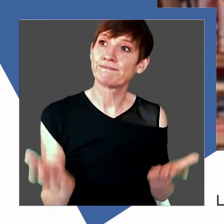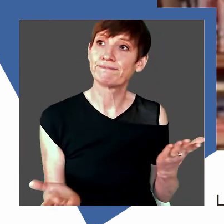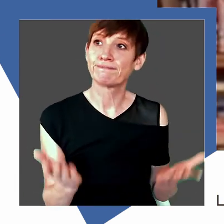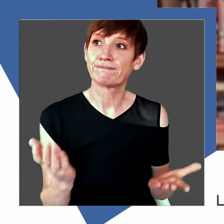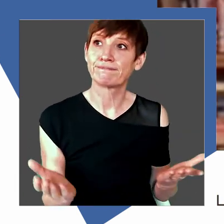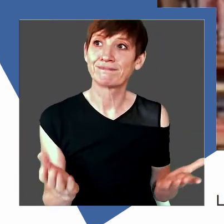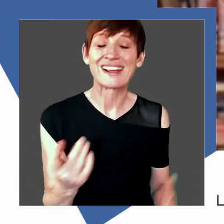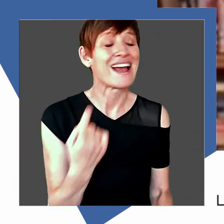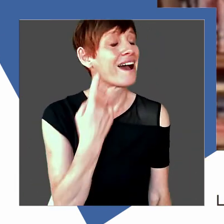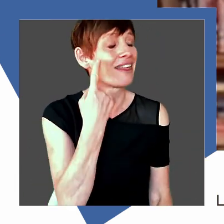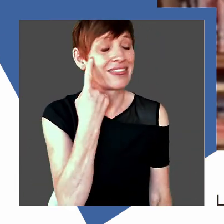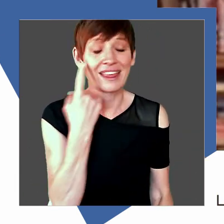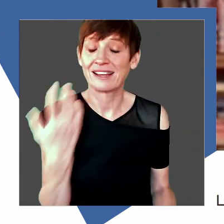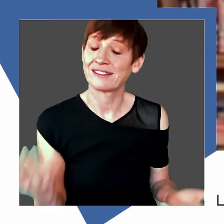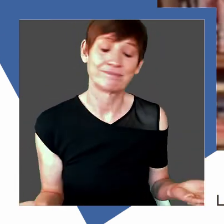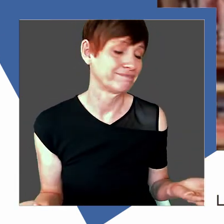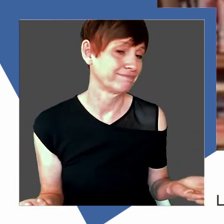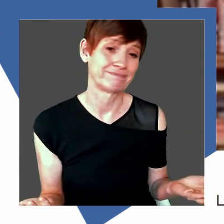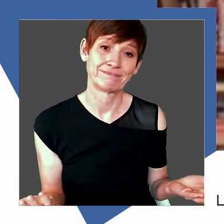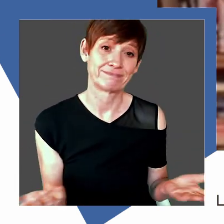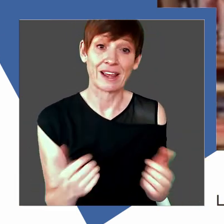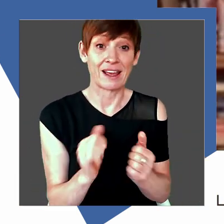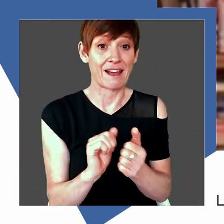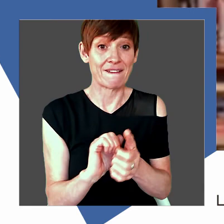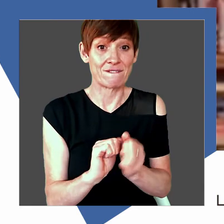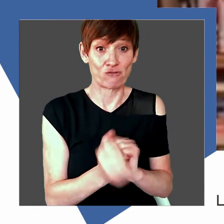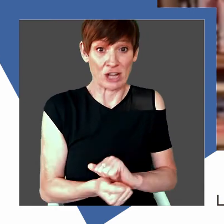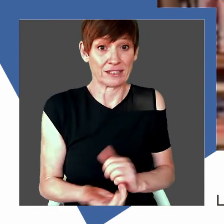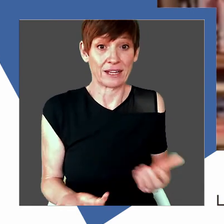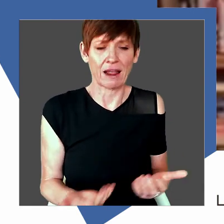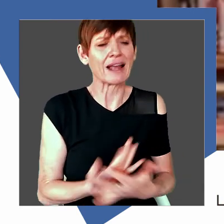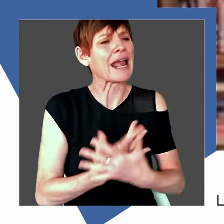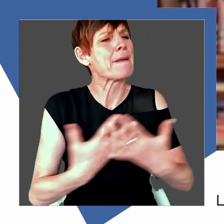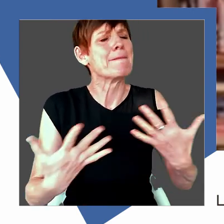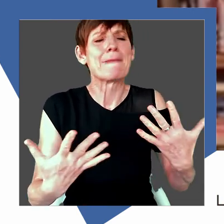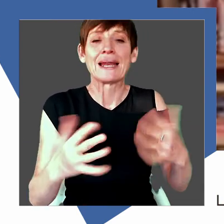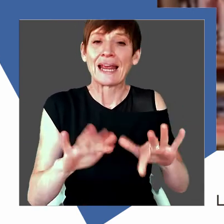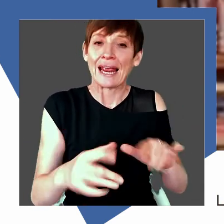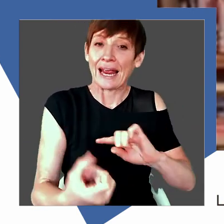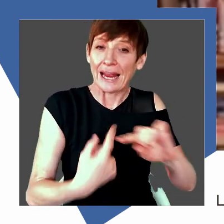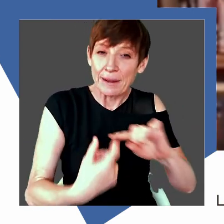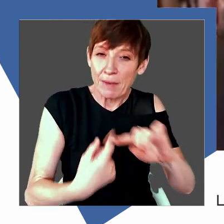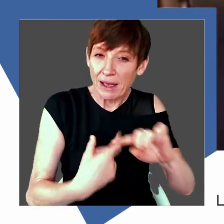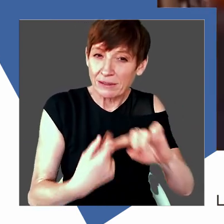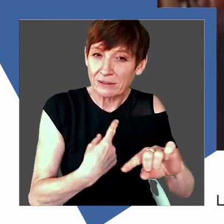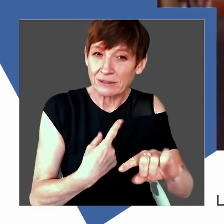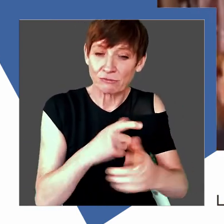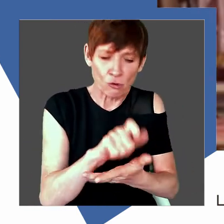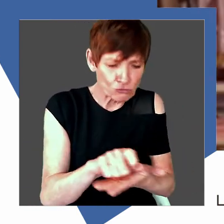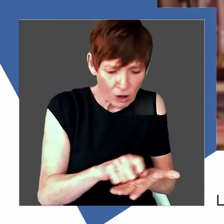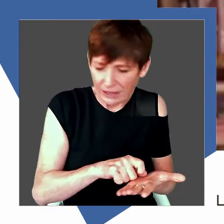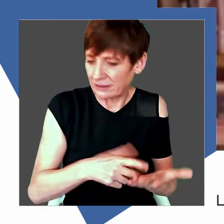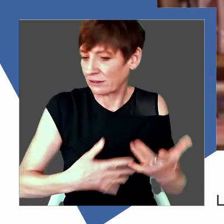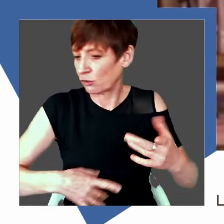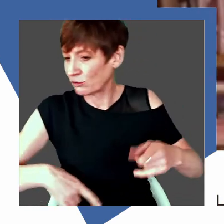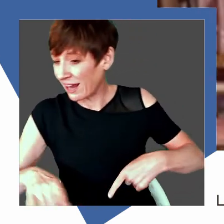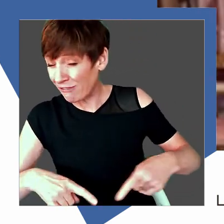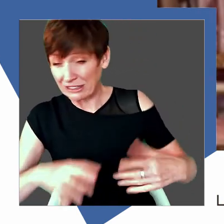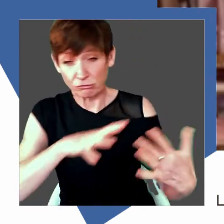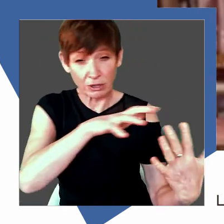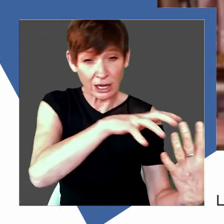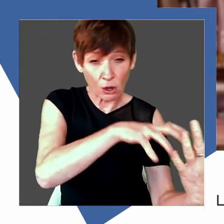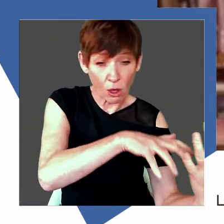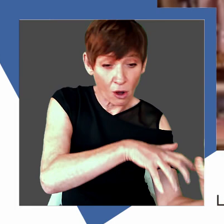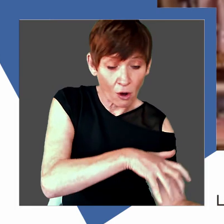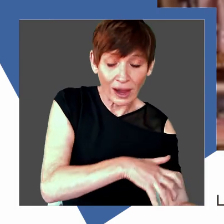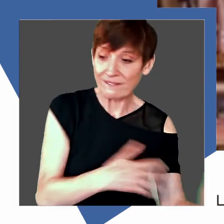I think again it's being friendly. I get lots of emails from writers directors, and they're really long emails, and if I'm busy I